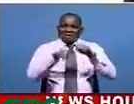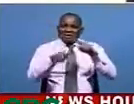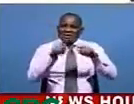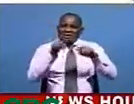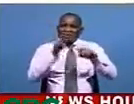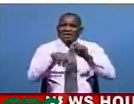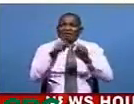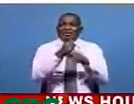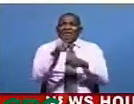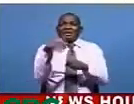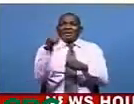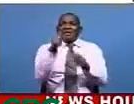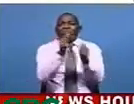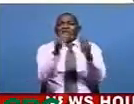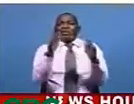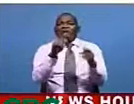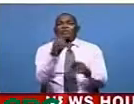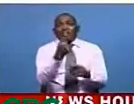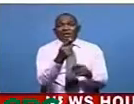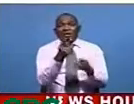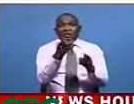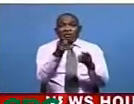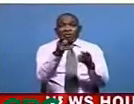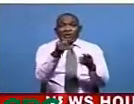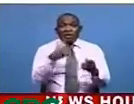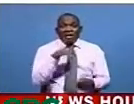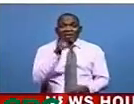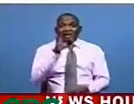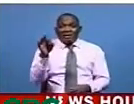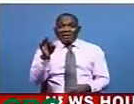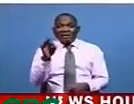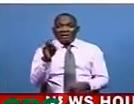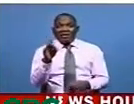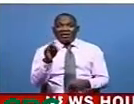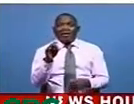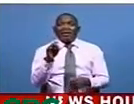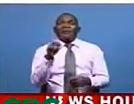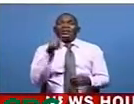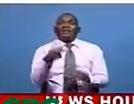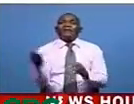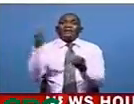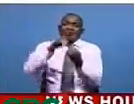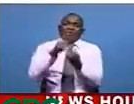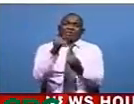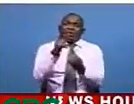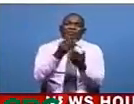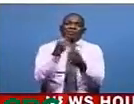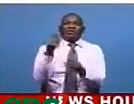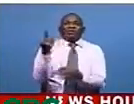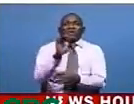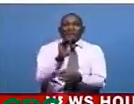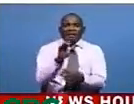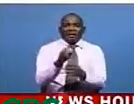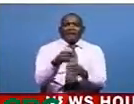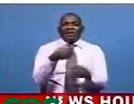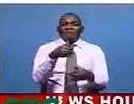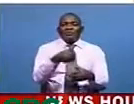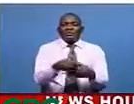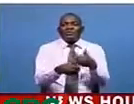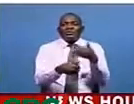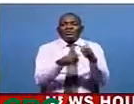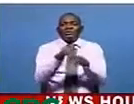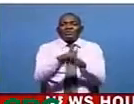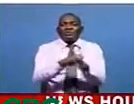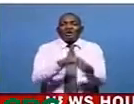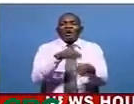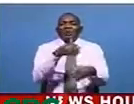1. Even when you have 99, without 1, you won't get to 100. It's a gradual process. And the fake reality